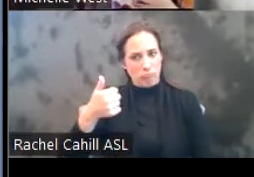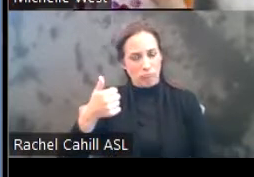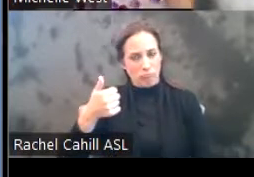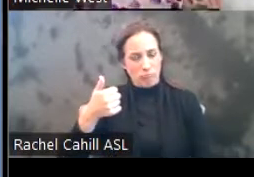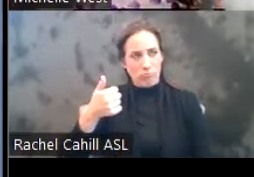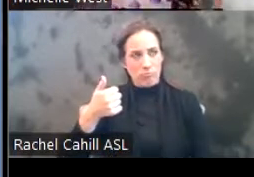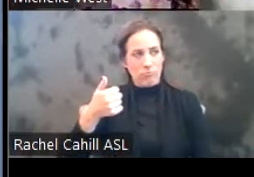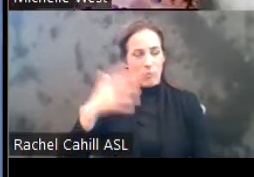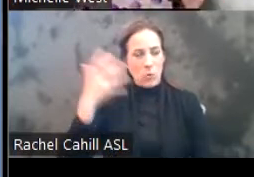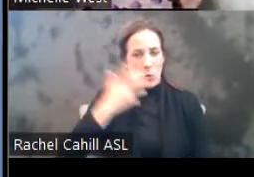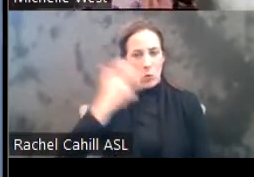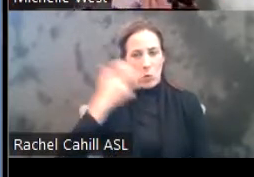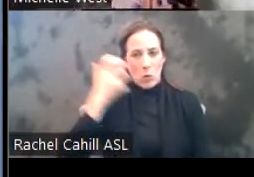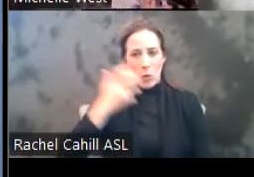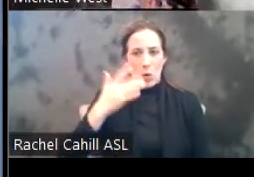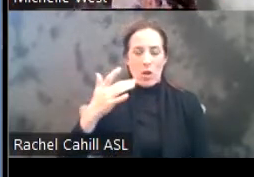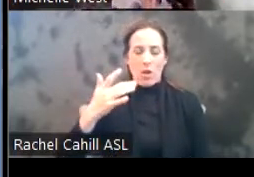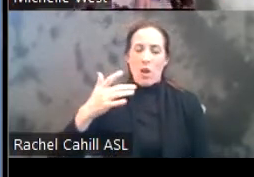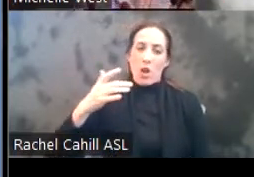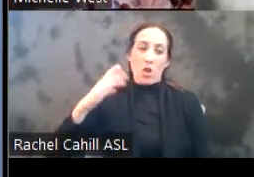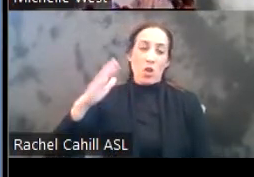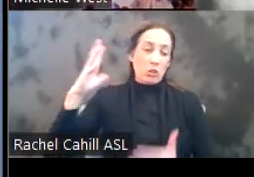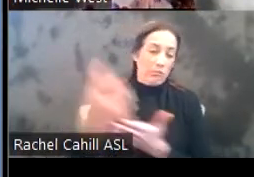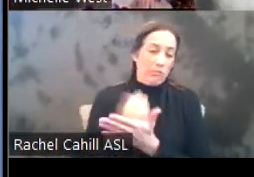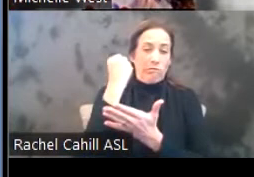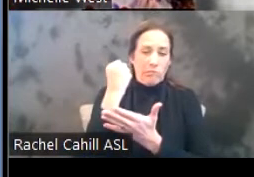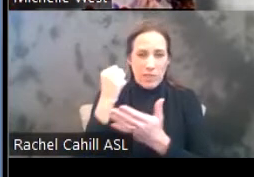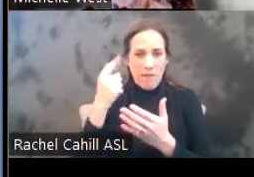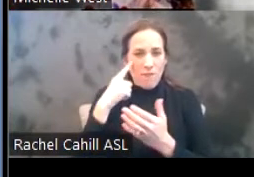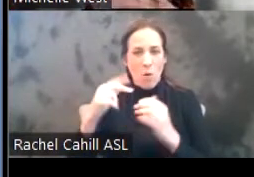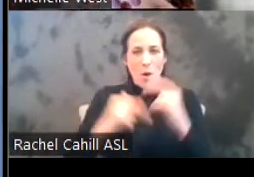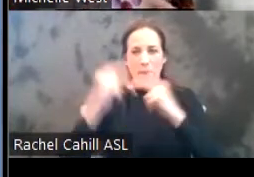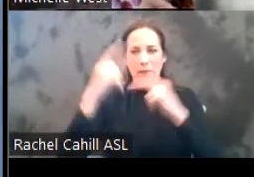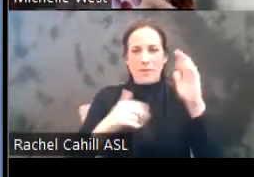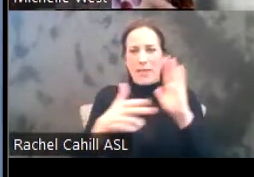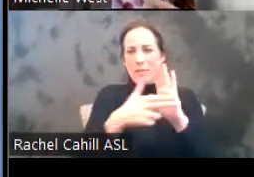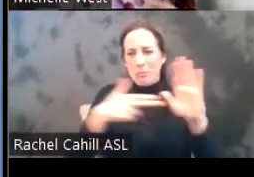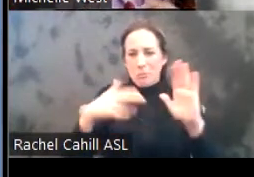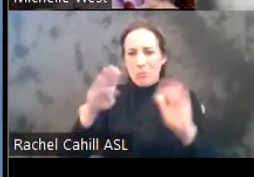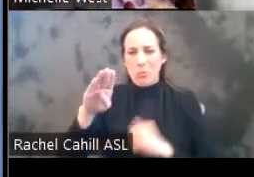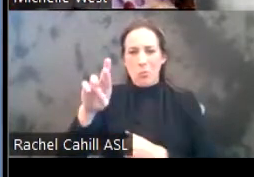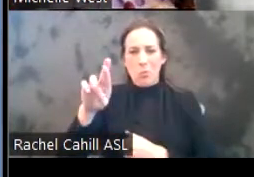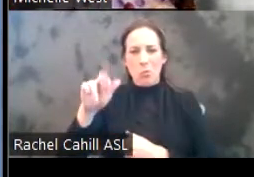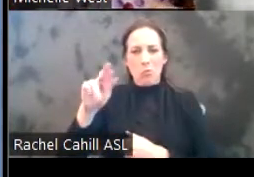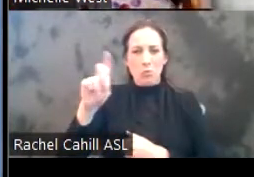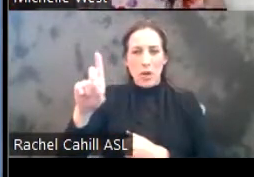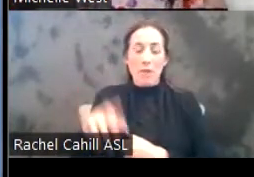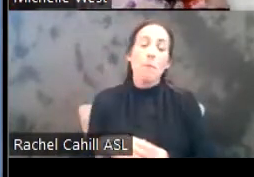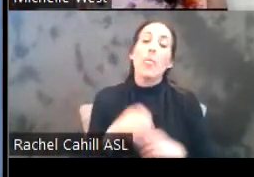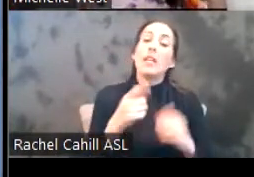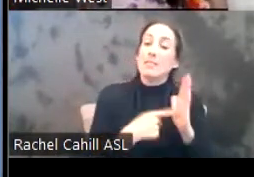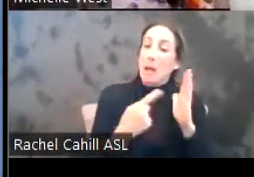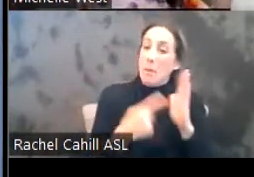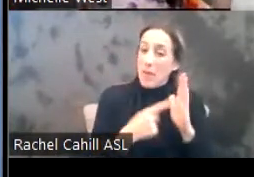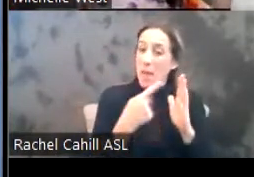as far as building your brand identity and advertising. Media relations, it can be paid media where you pay for an ad, or it can be